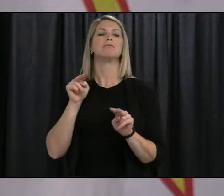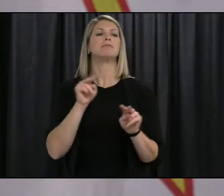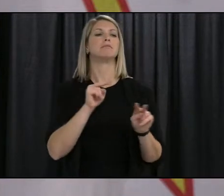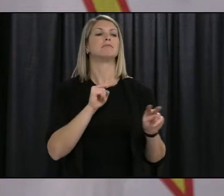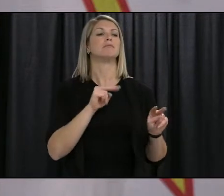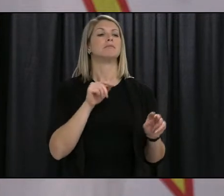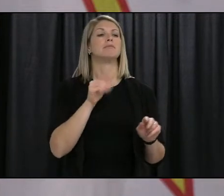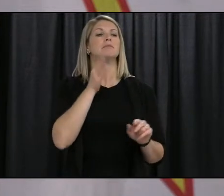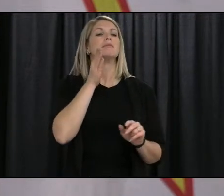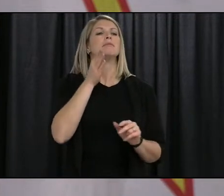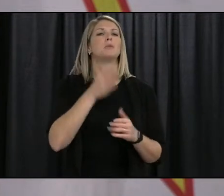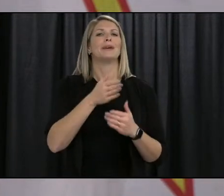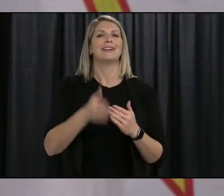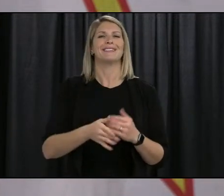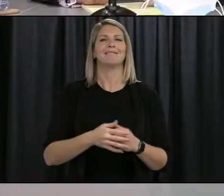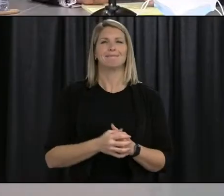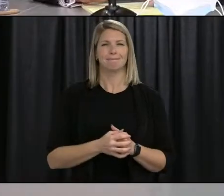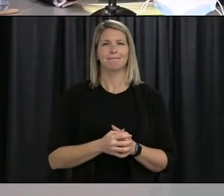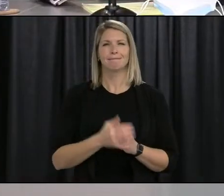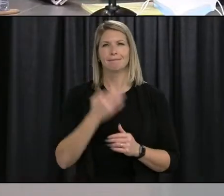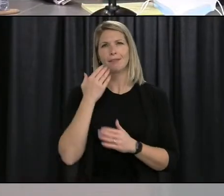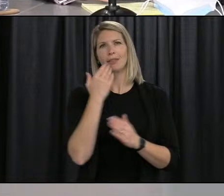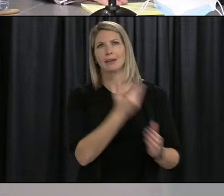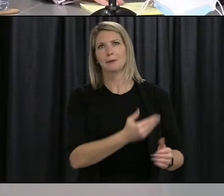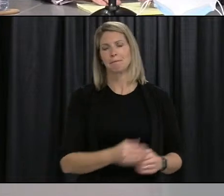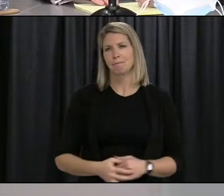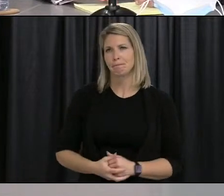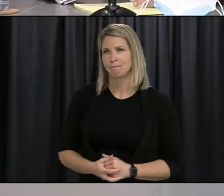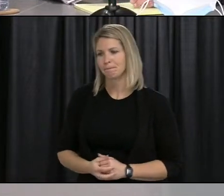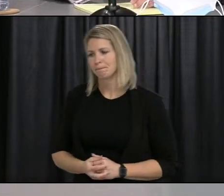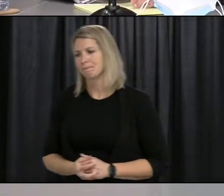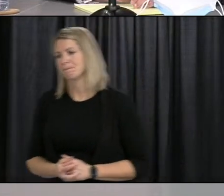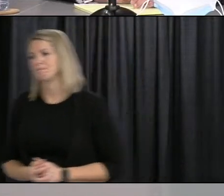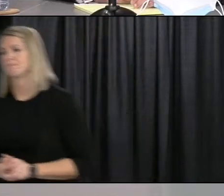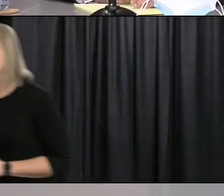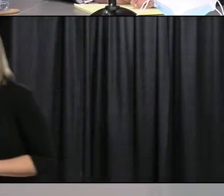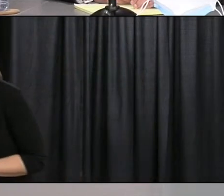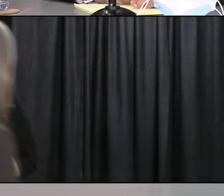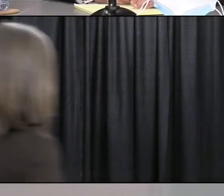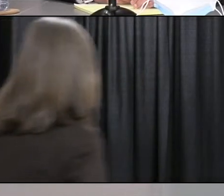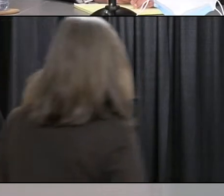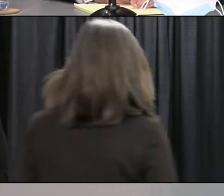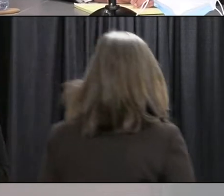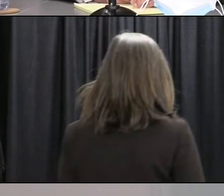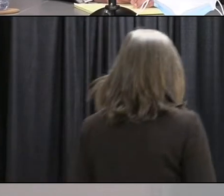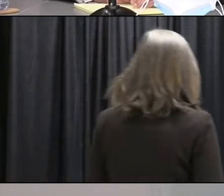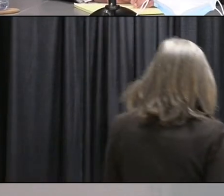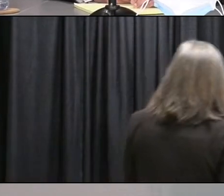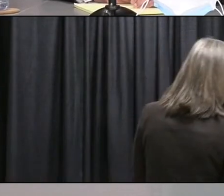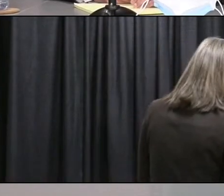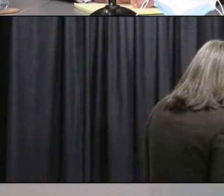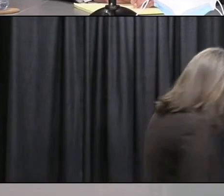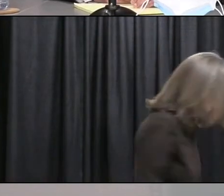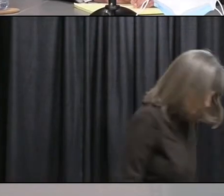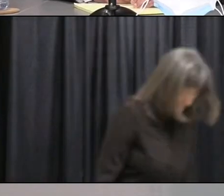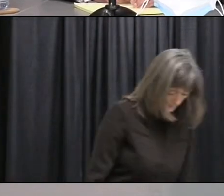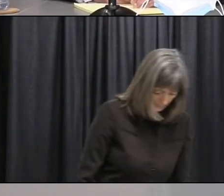weekend. Thank you. Our next questions are from Kellyanne Roberts of NTV News. Please go